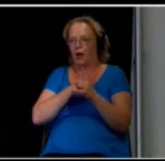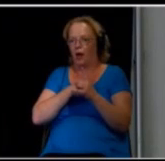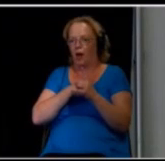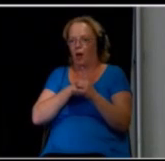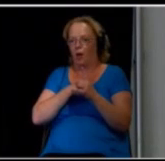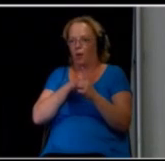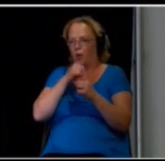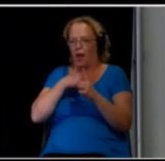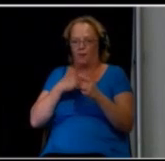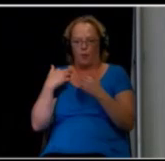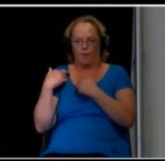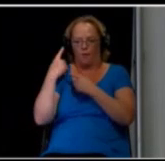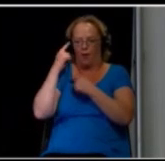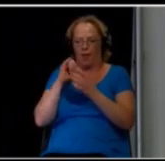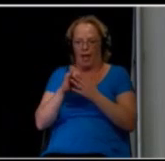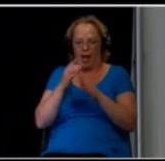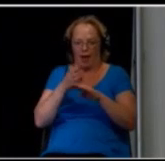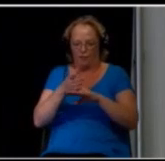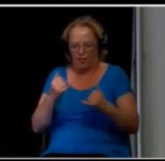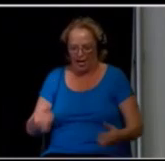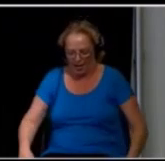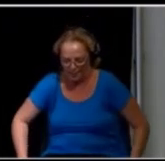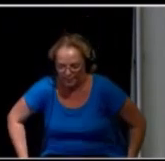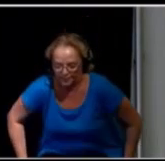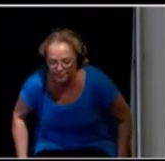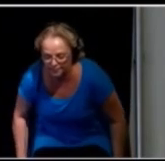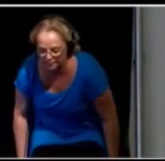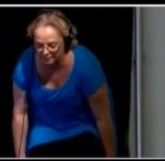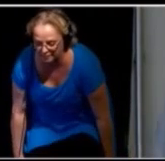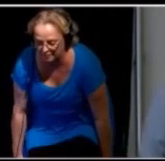With that, please welcome Mr. Elon Musk.